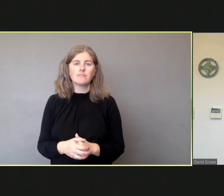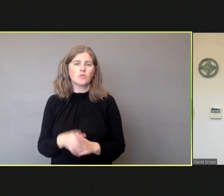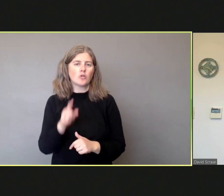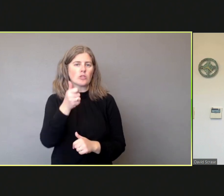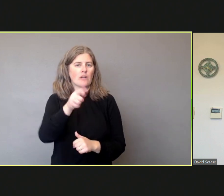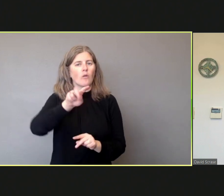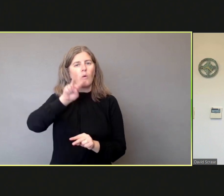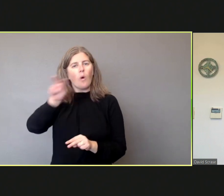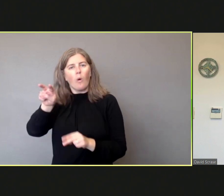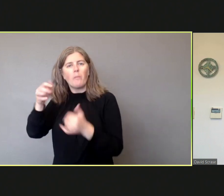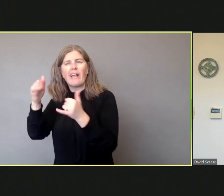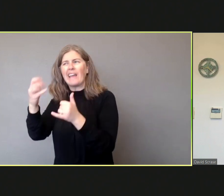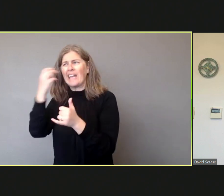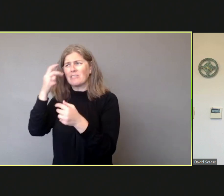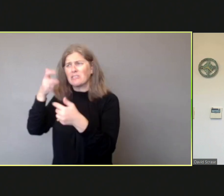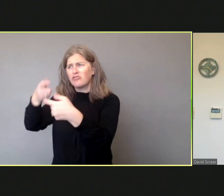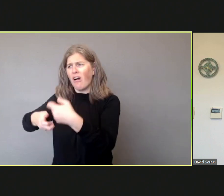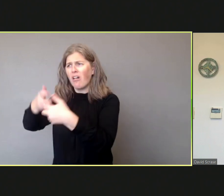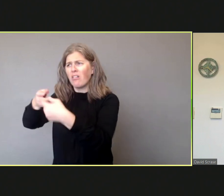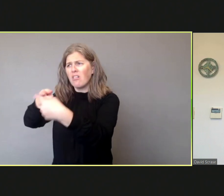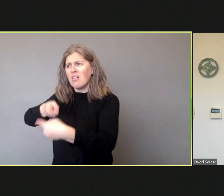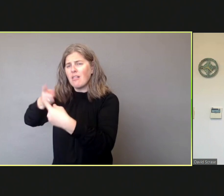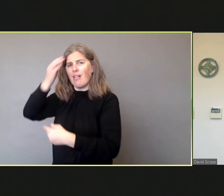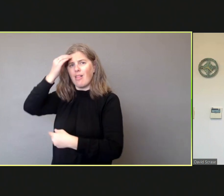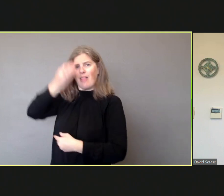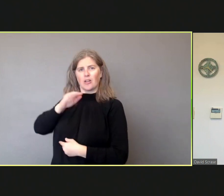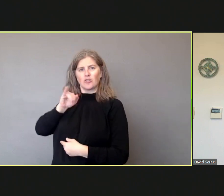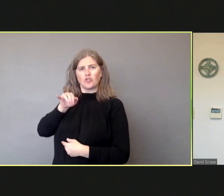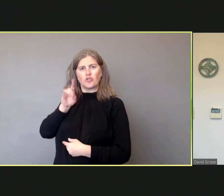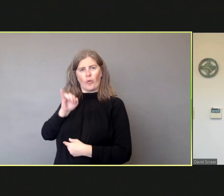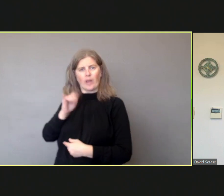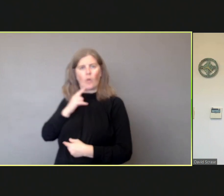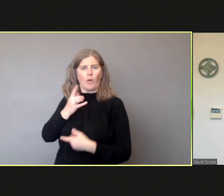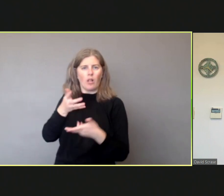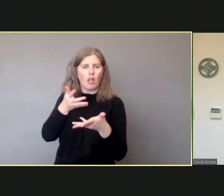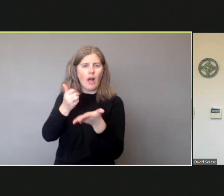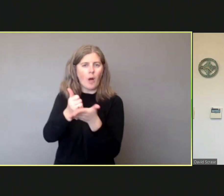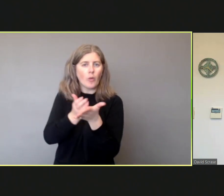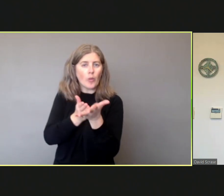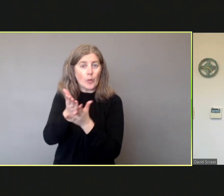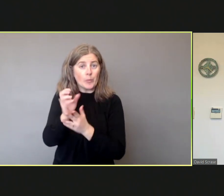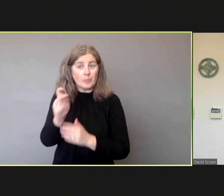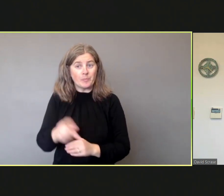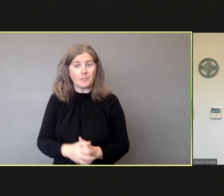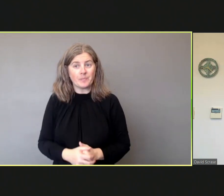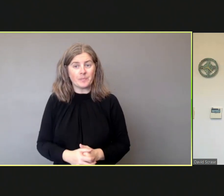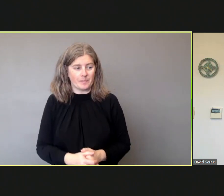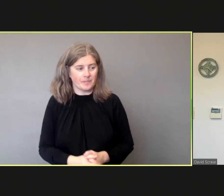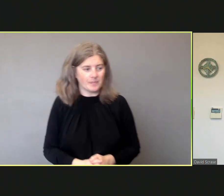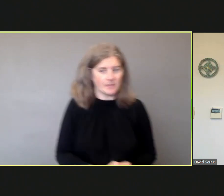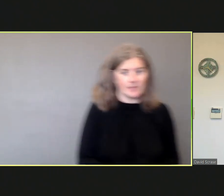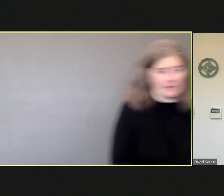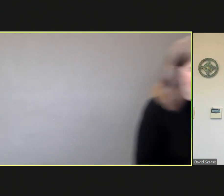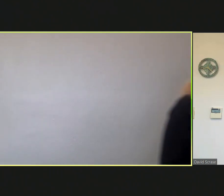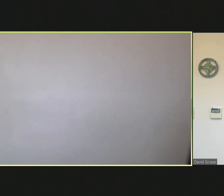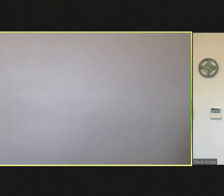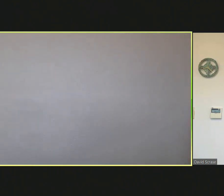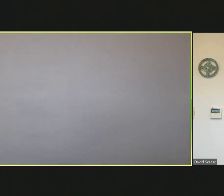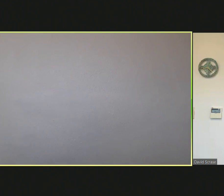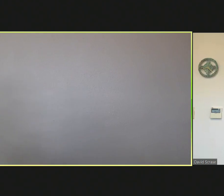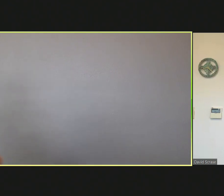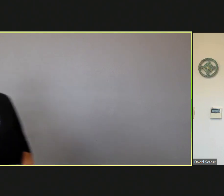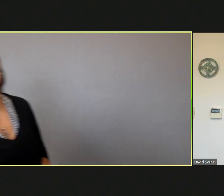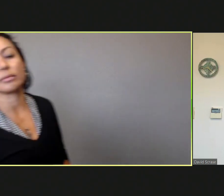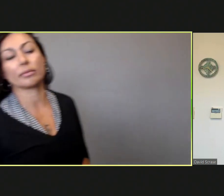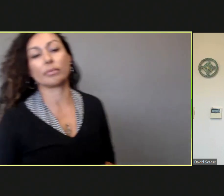and play around. If you have trouble, let Jody know and we can walk you through the steps offline here. No, it's no problem. Thank you. And I only have one more question because I do